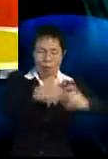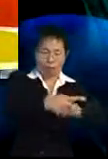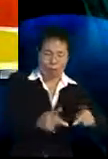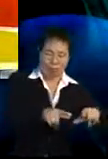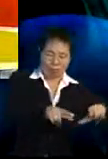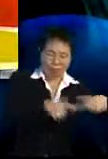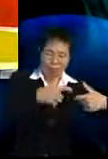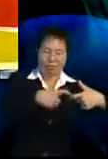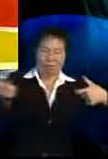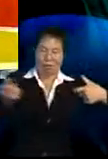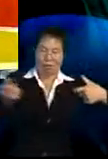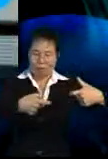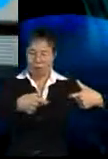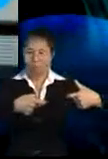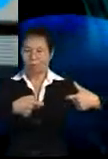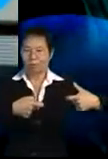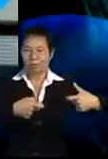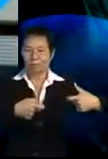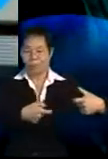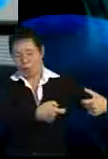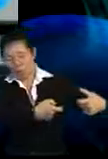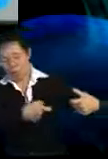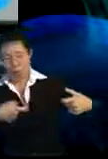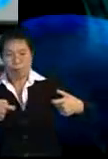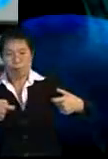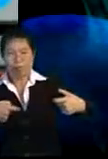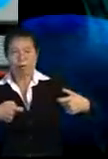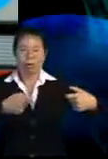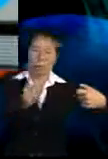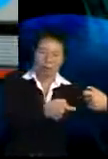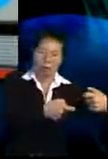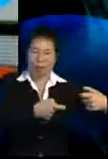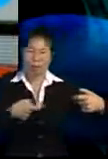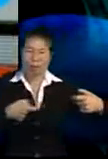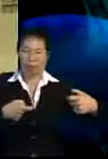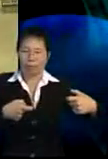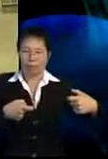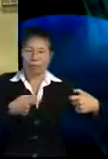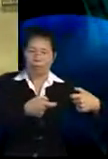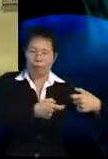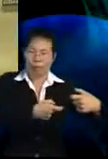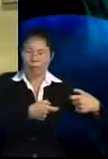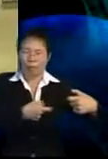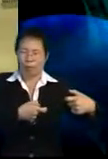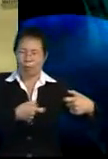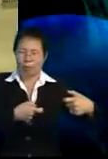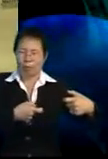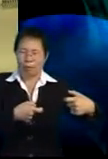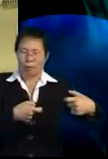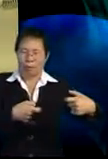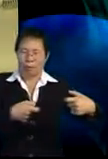block. Now, pull the wooden block until it moves. 1 Newton,